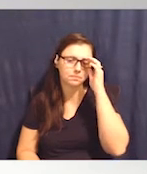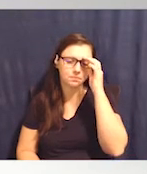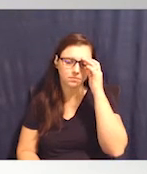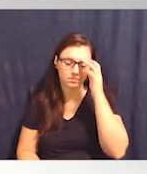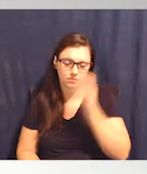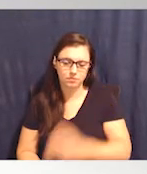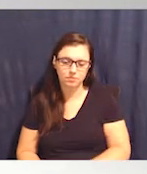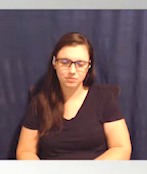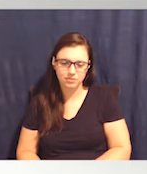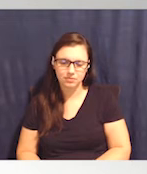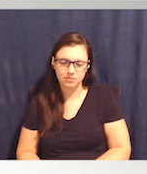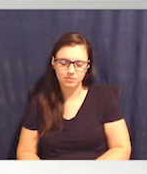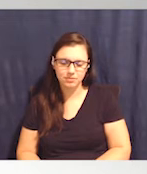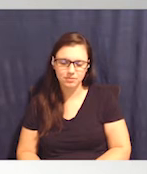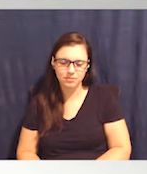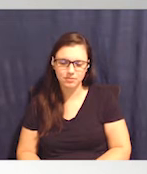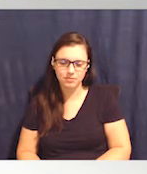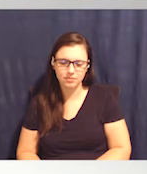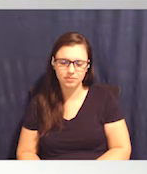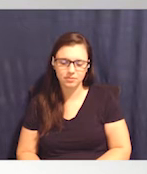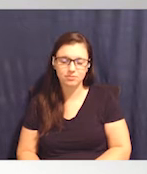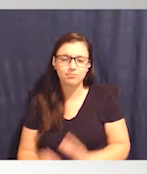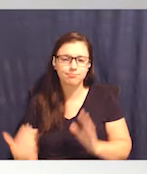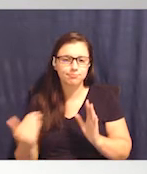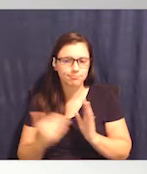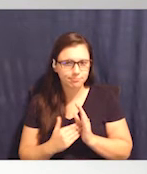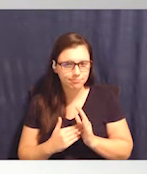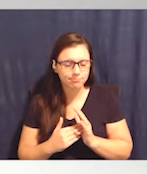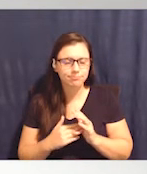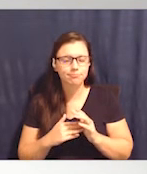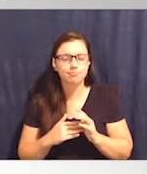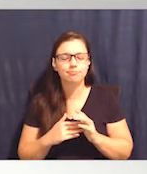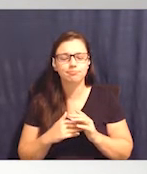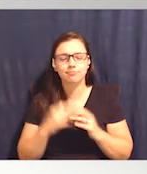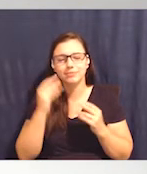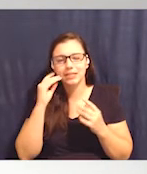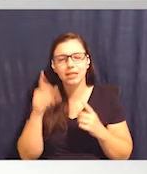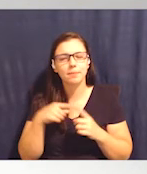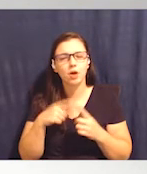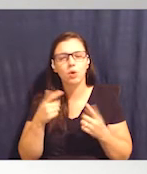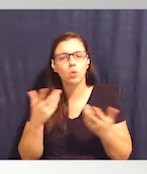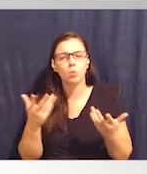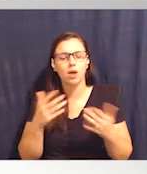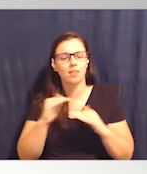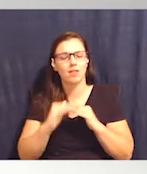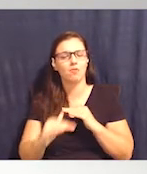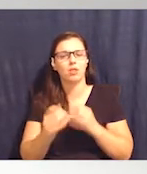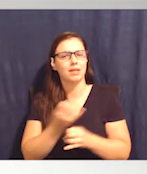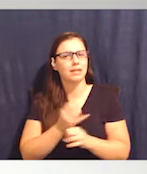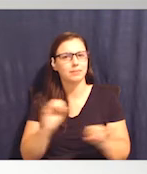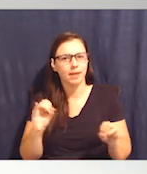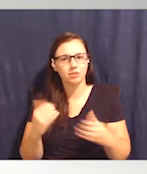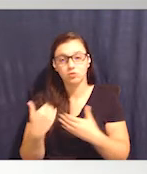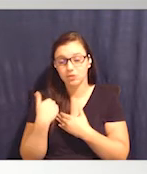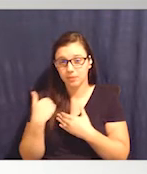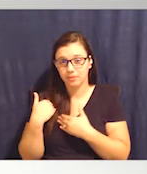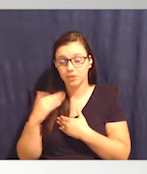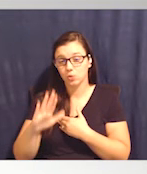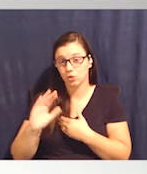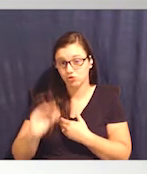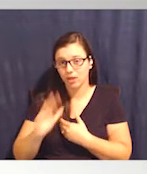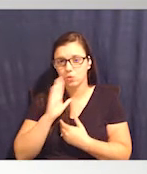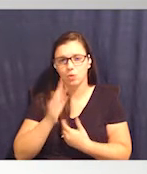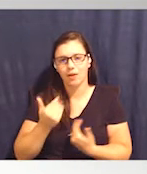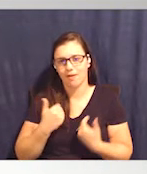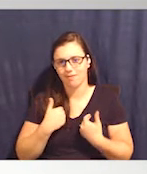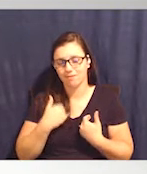And again, we come back to think of what levels of independence and responsibility your child would have if they did not have any disabilities